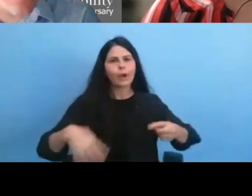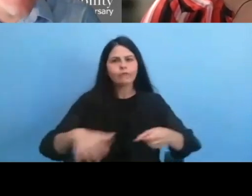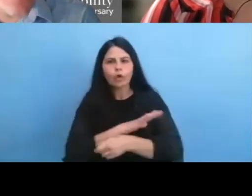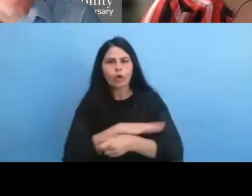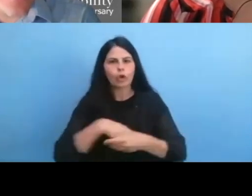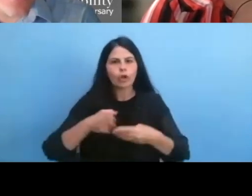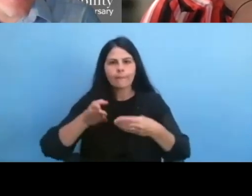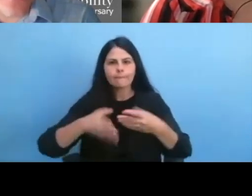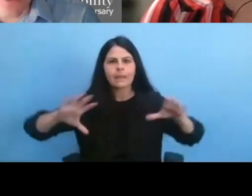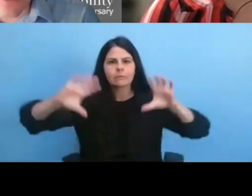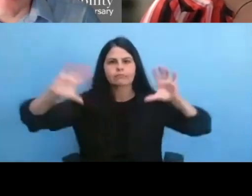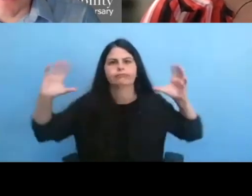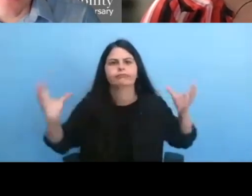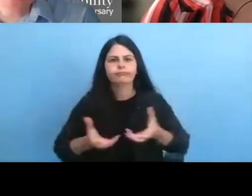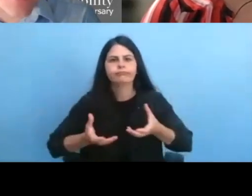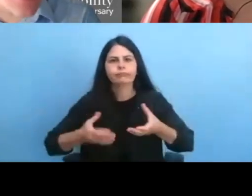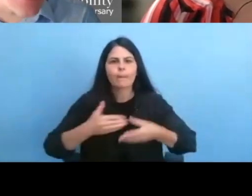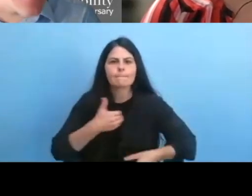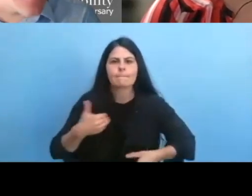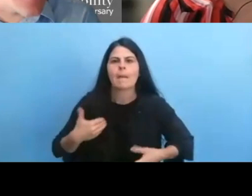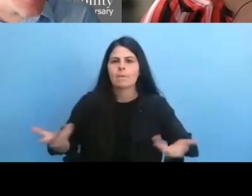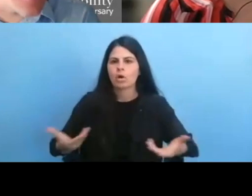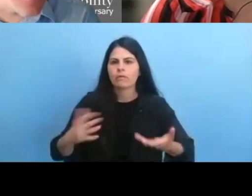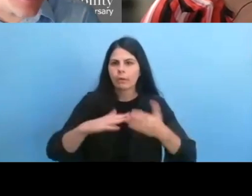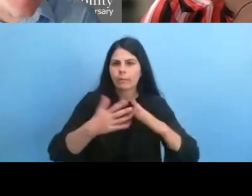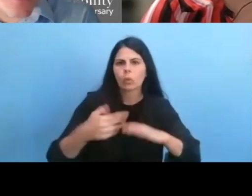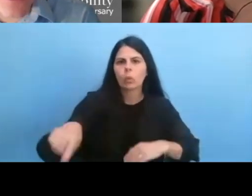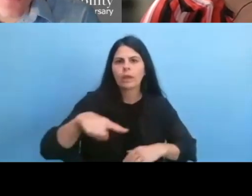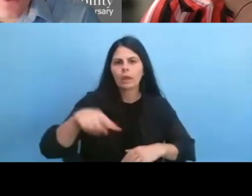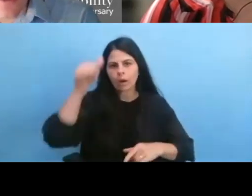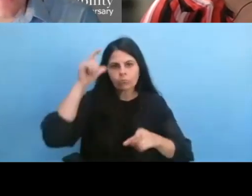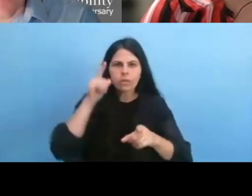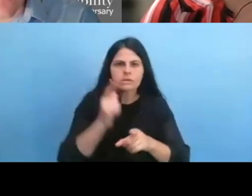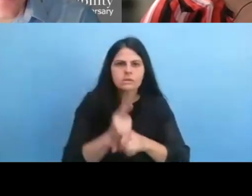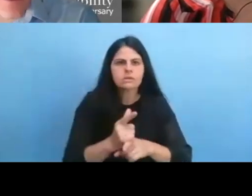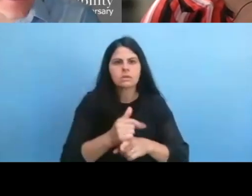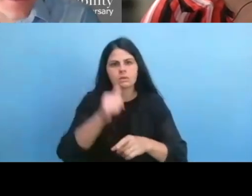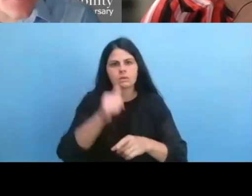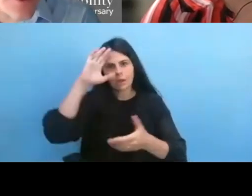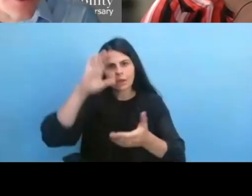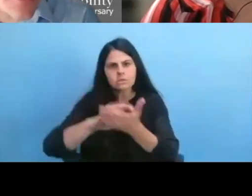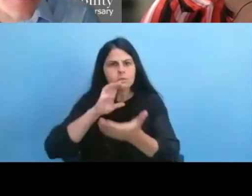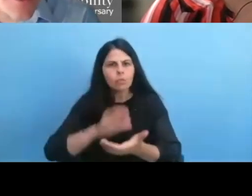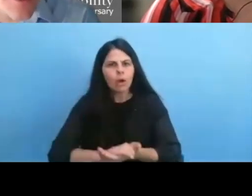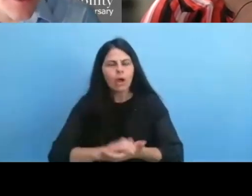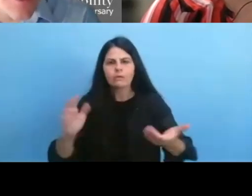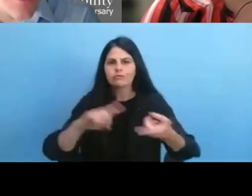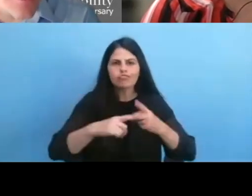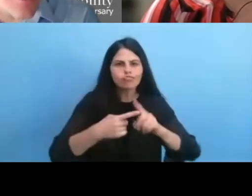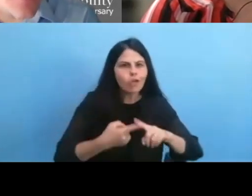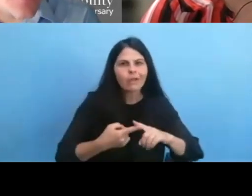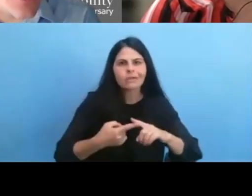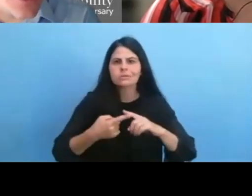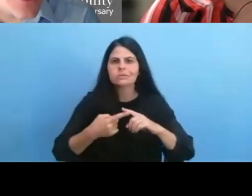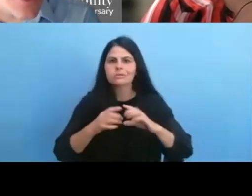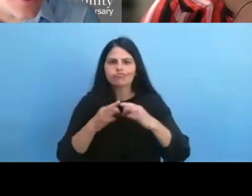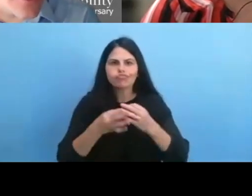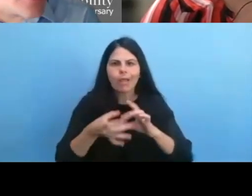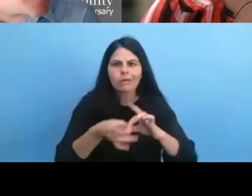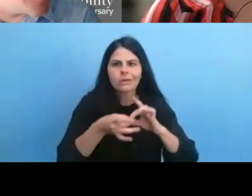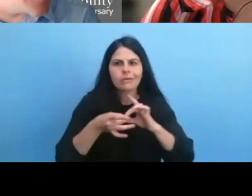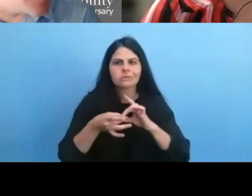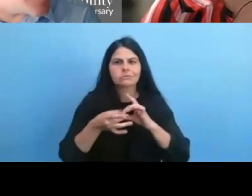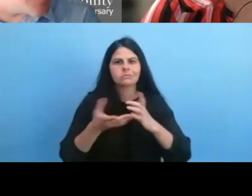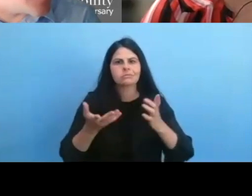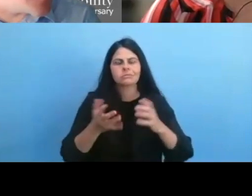community. We are your brothers and sisters and husbands and wives and friends and relatives. And there's